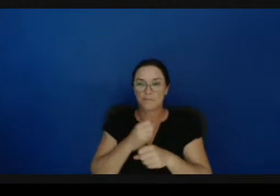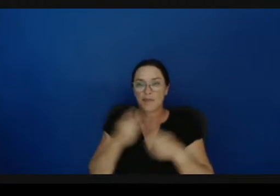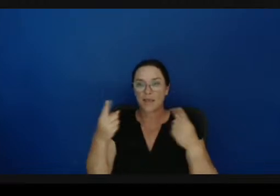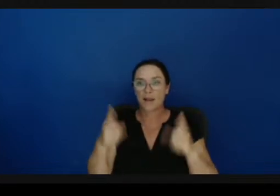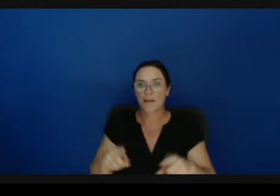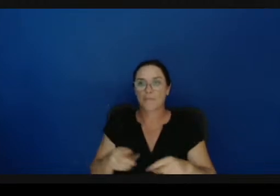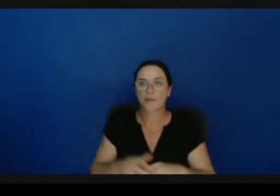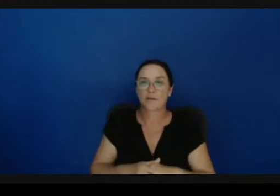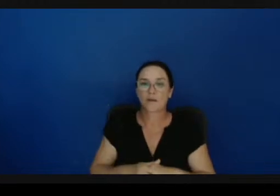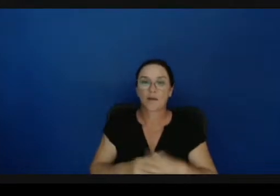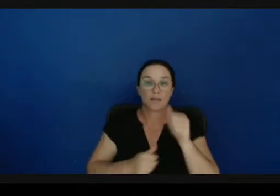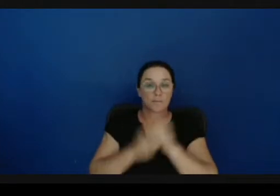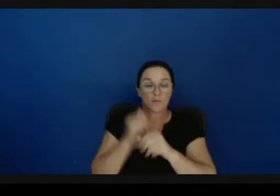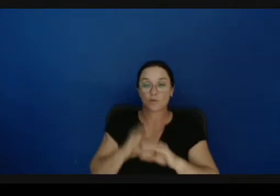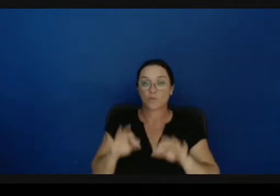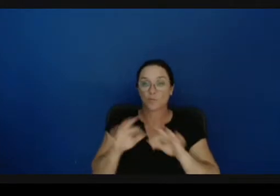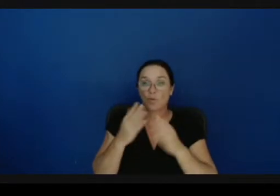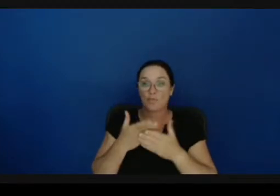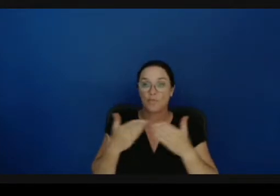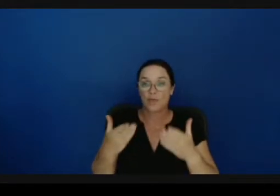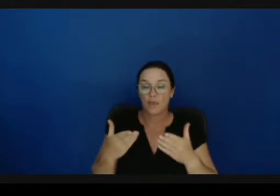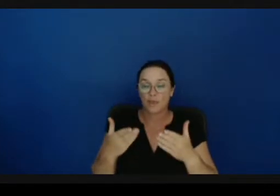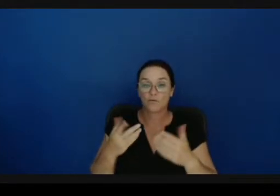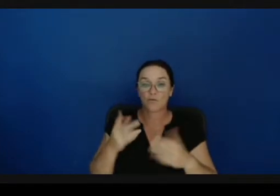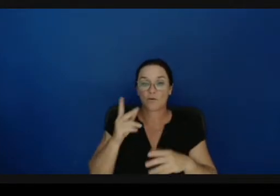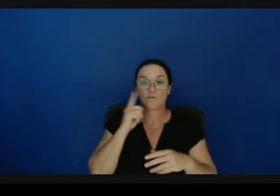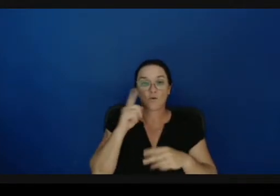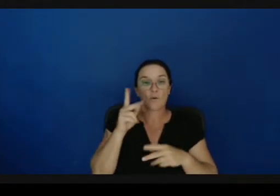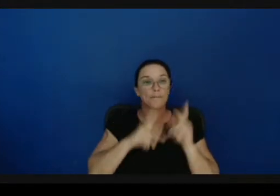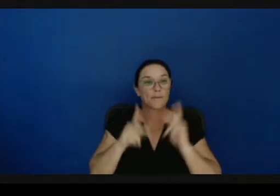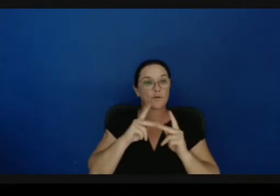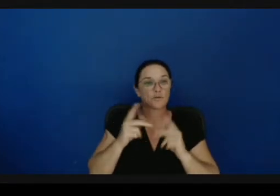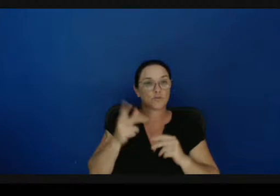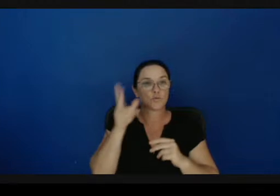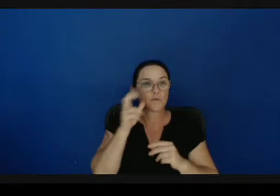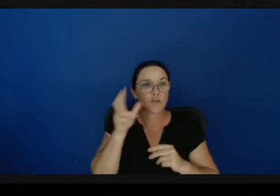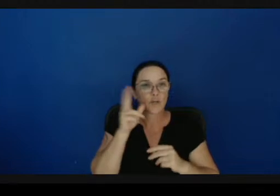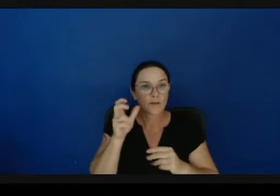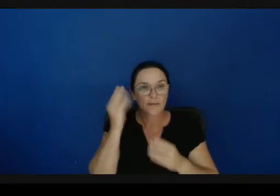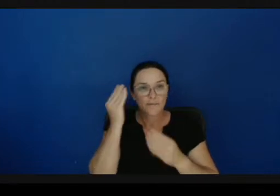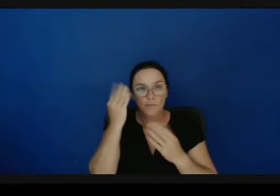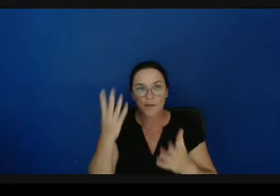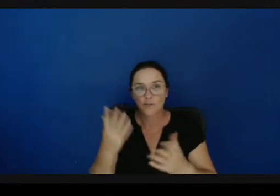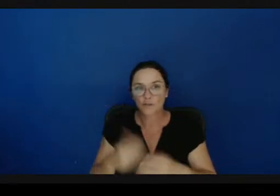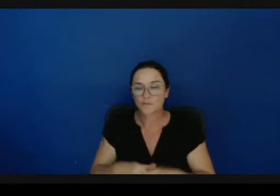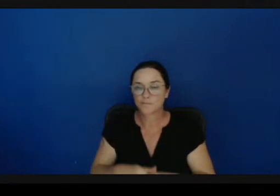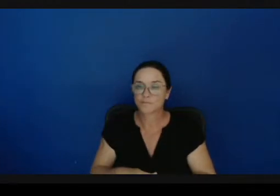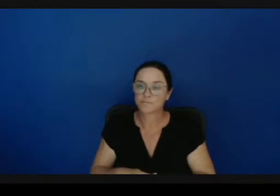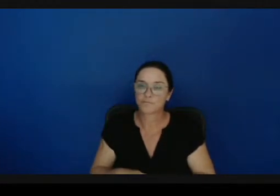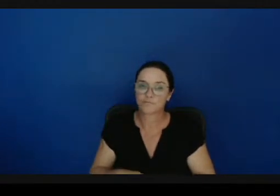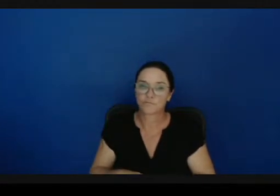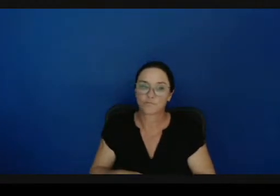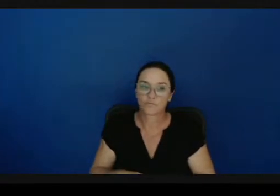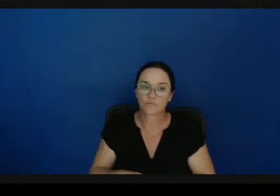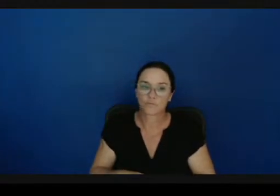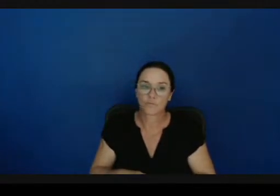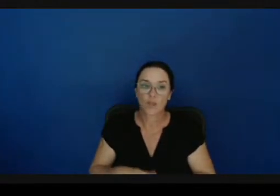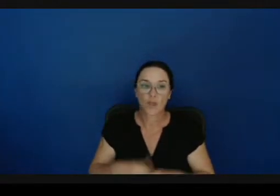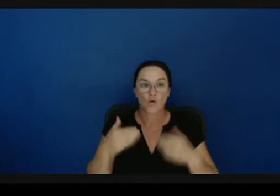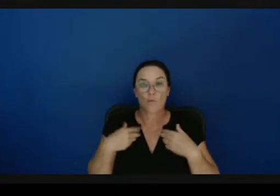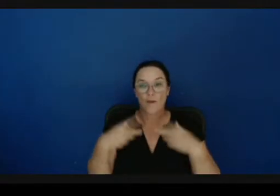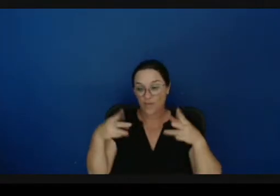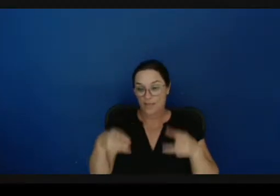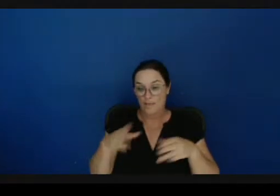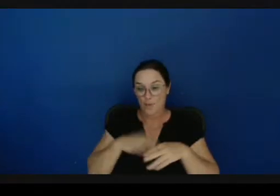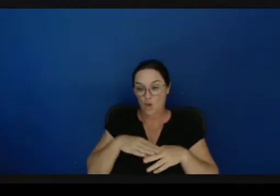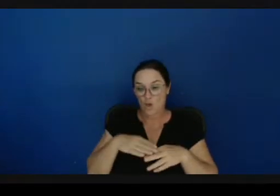thing is being able to get that information out in a timely fashion. Yeah, it was a big step forward, and we play the clip on our intro all the time, right? But there